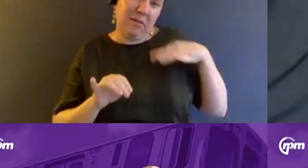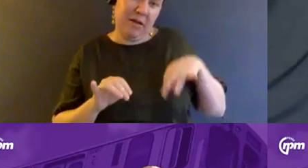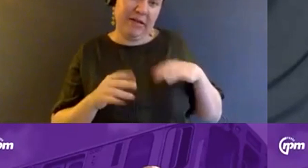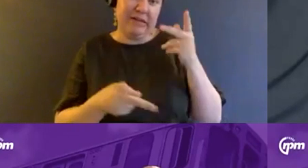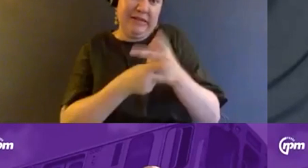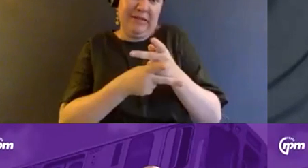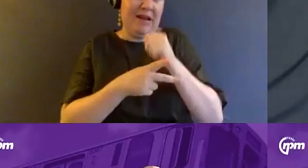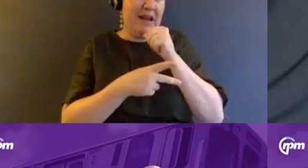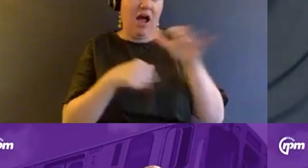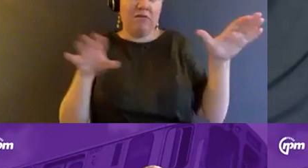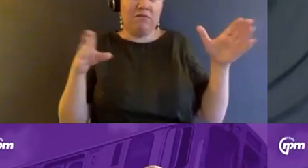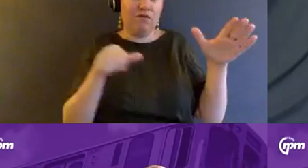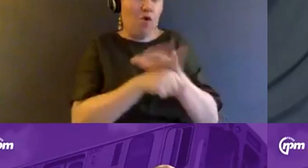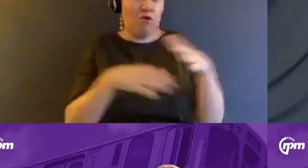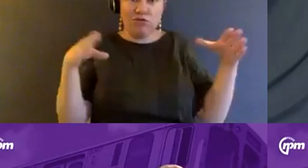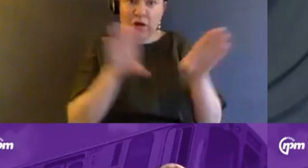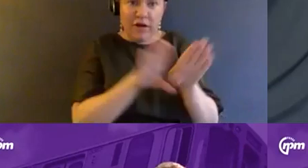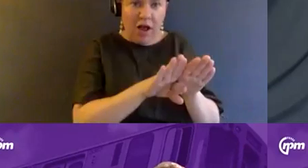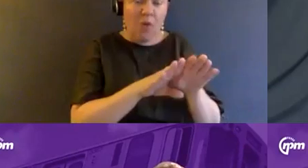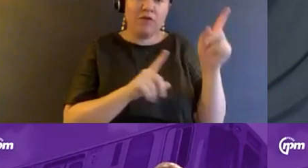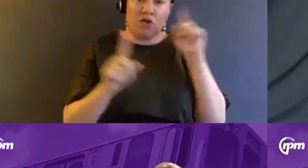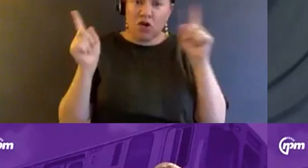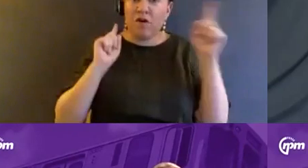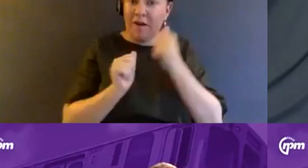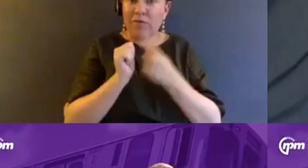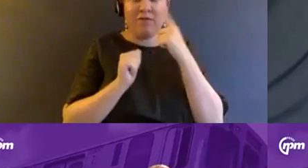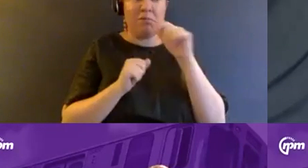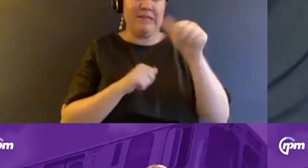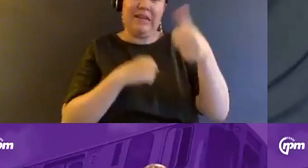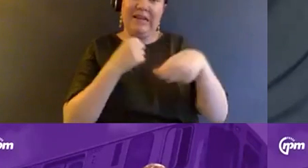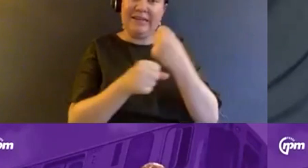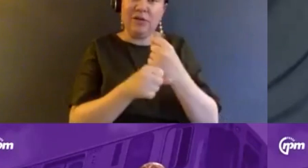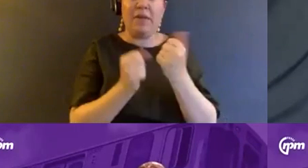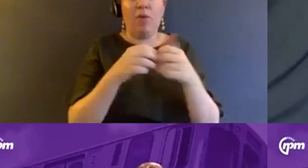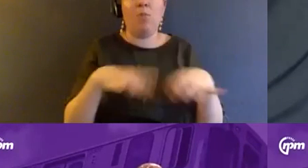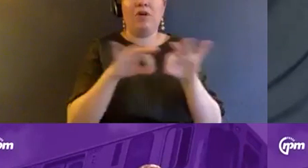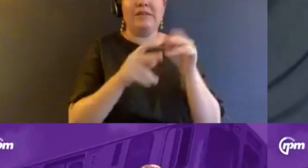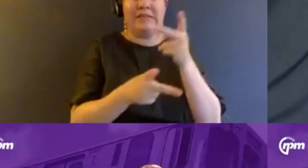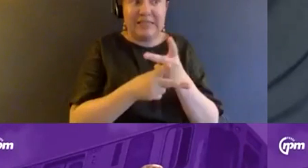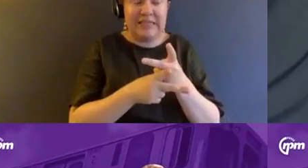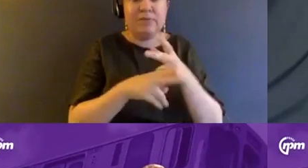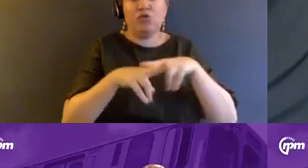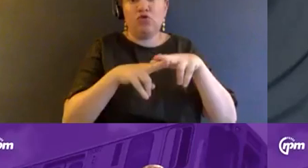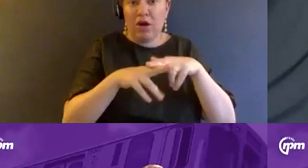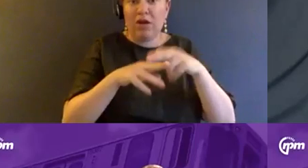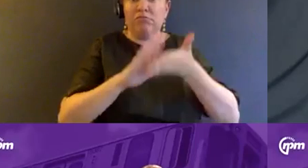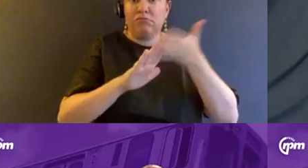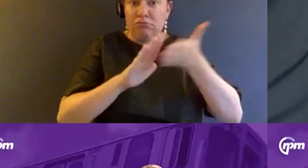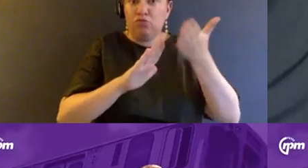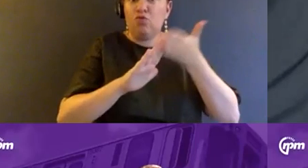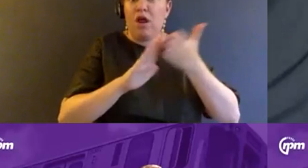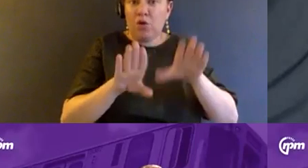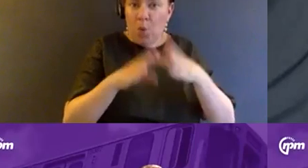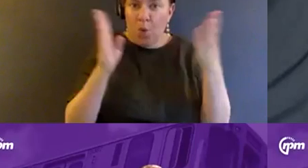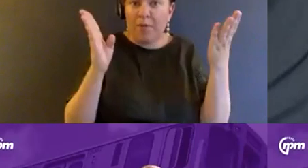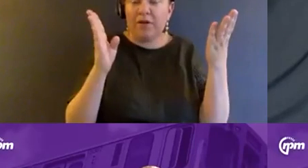heard from everybody for 10 years about how important that is. So it does add costs and it does add schedule. But we're